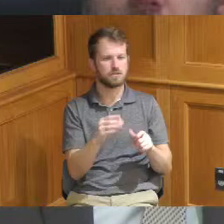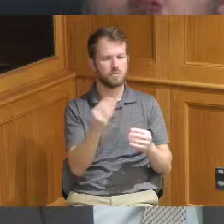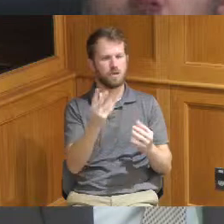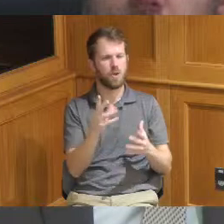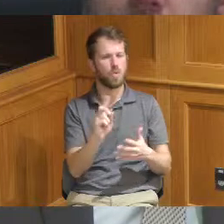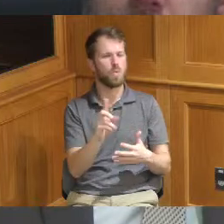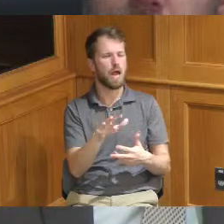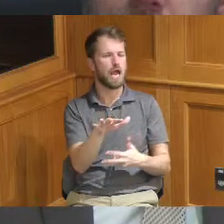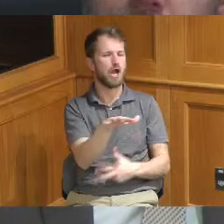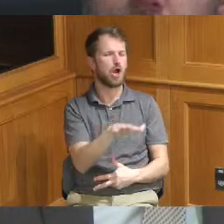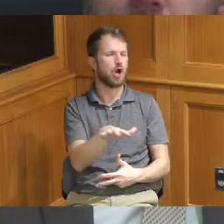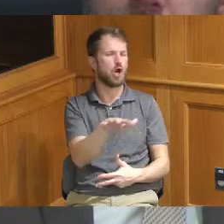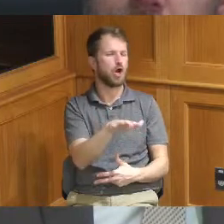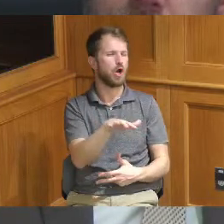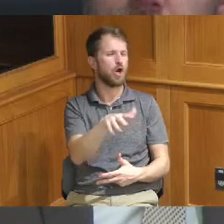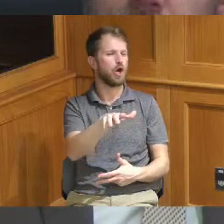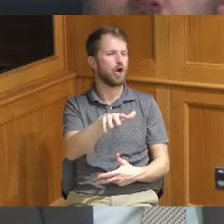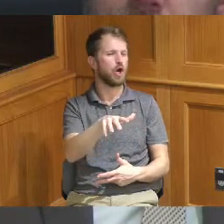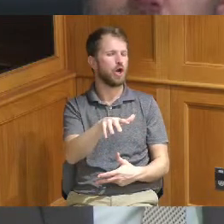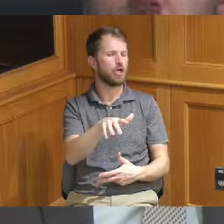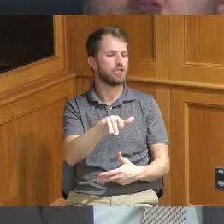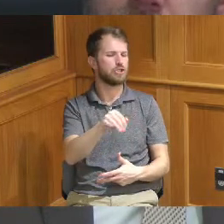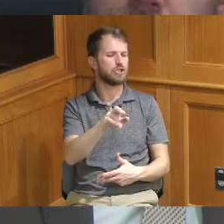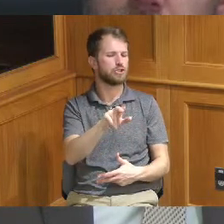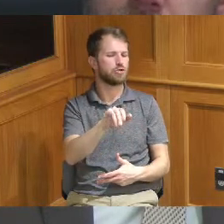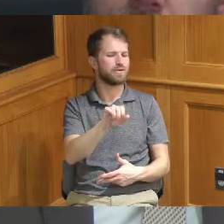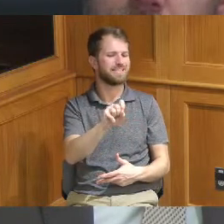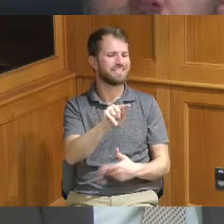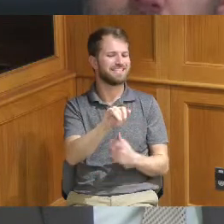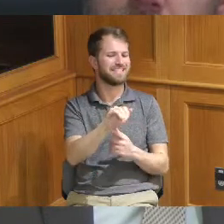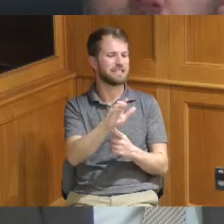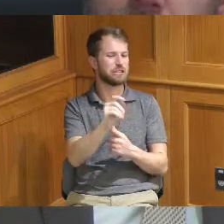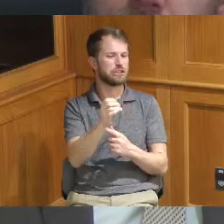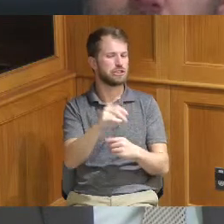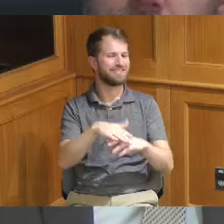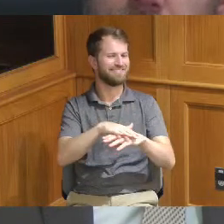just generally, like the jurisdictions in which they're located?